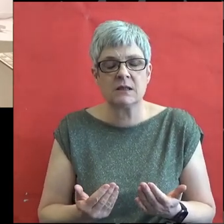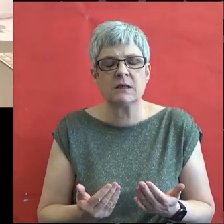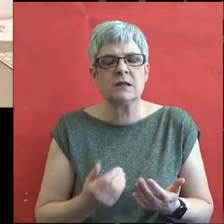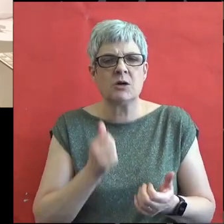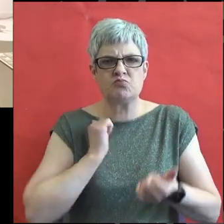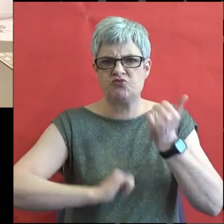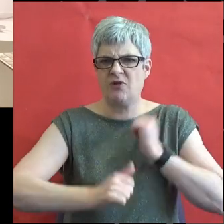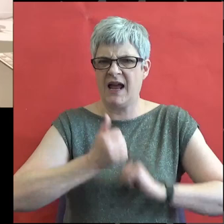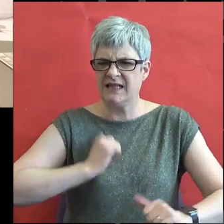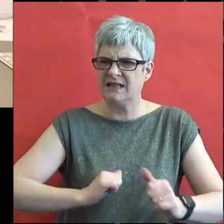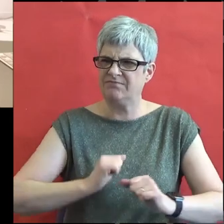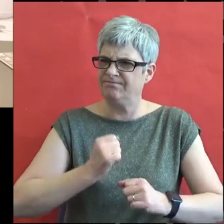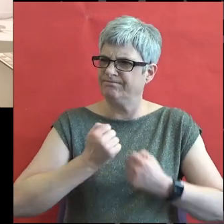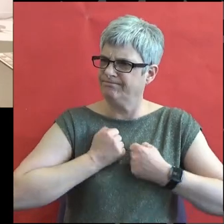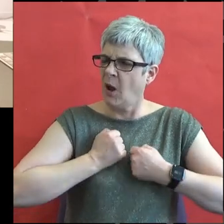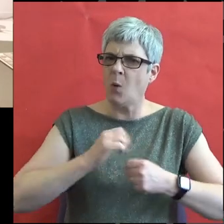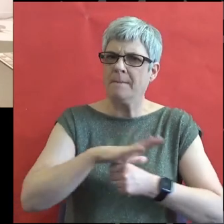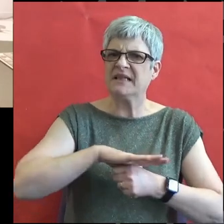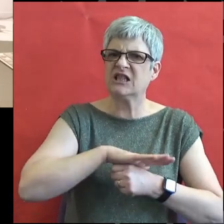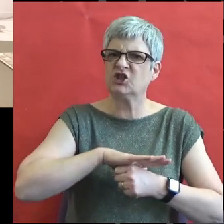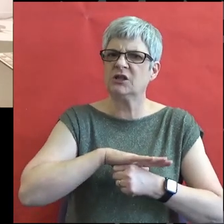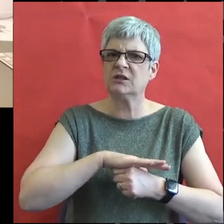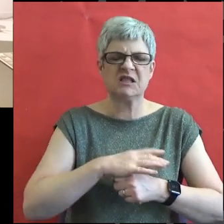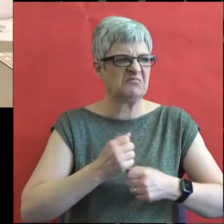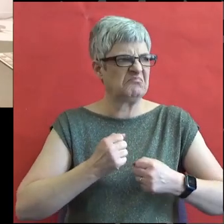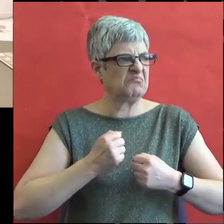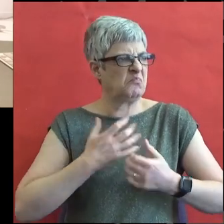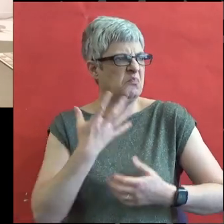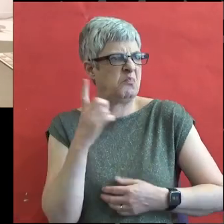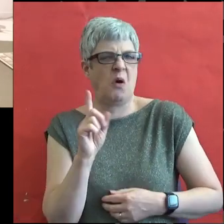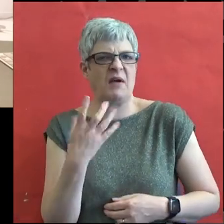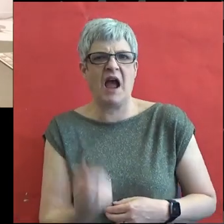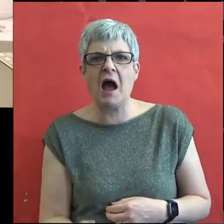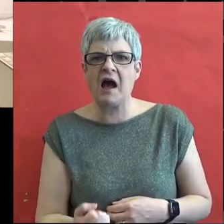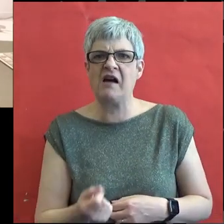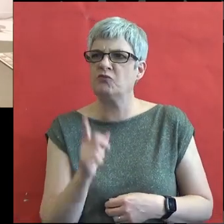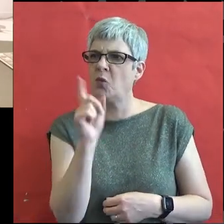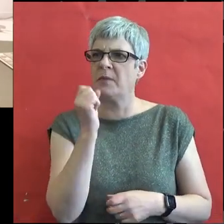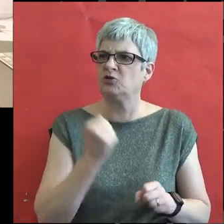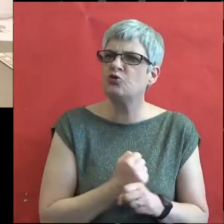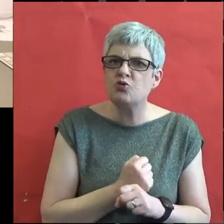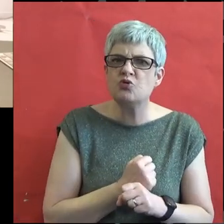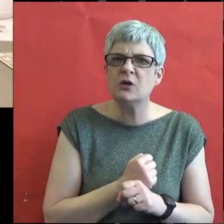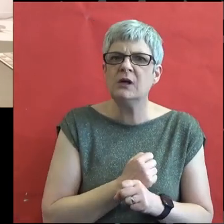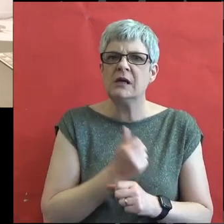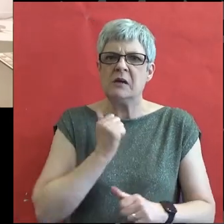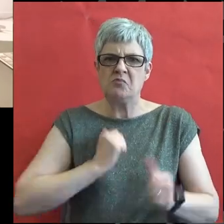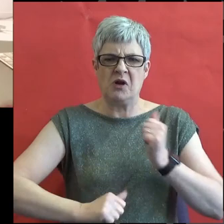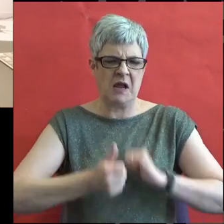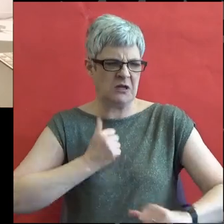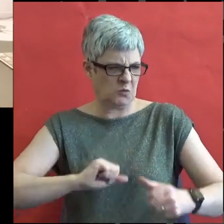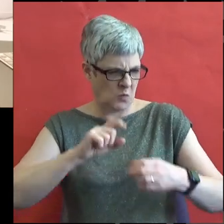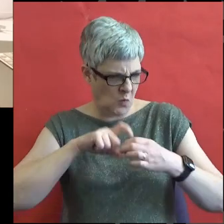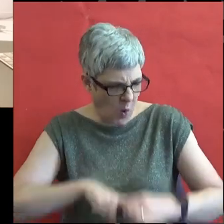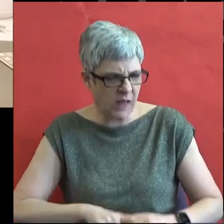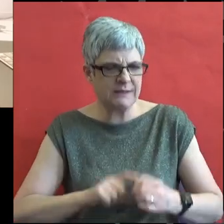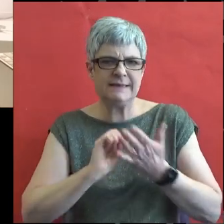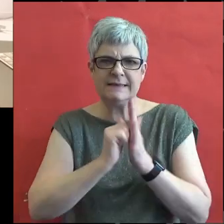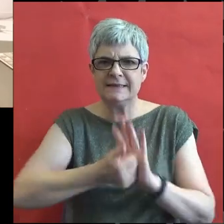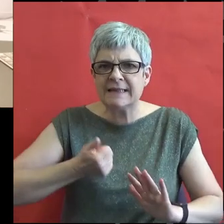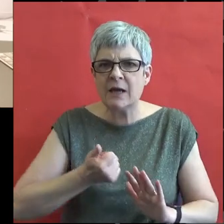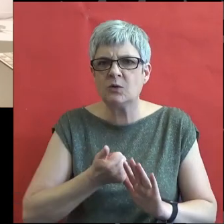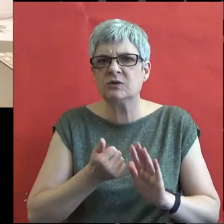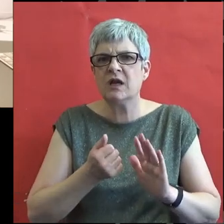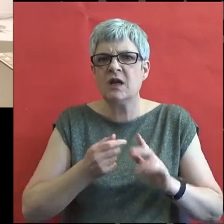Pride in our positions, pride in what we have, pride in what we do, pride in our qualities and our skills and in the way